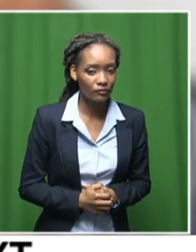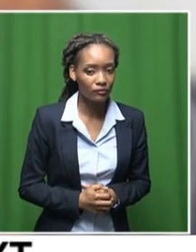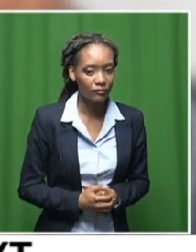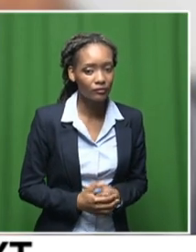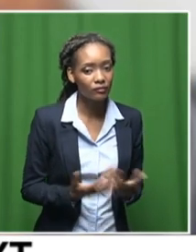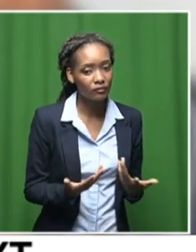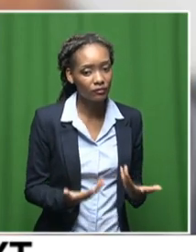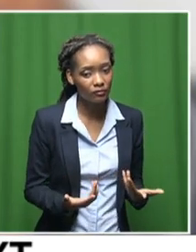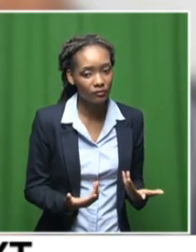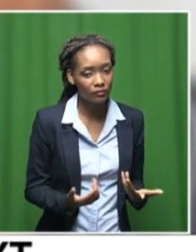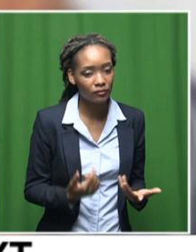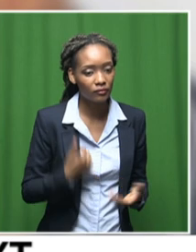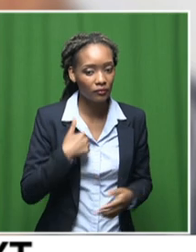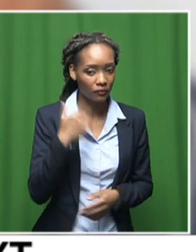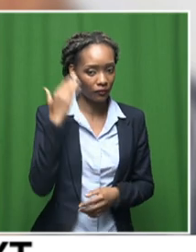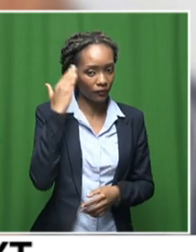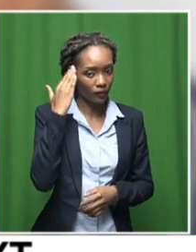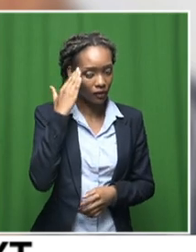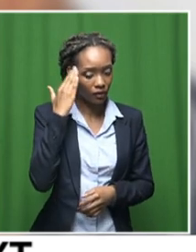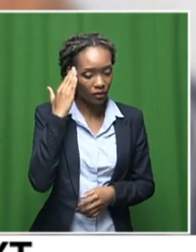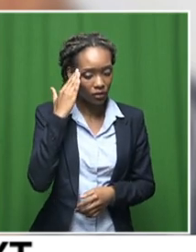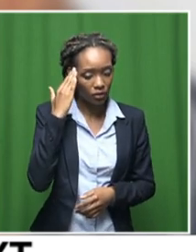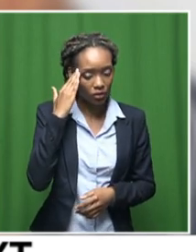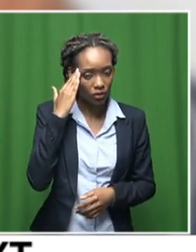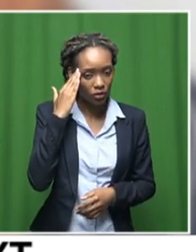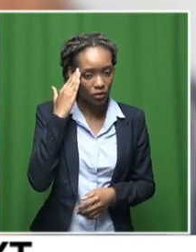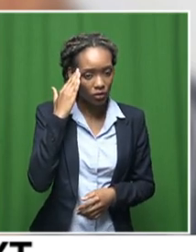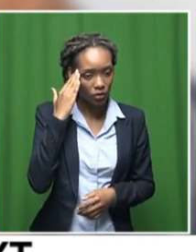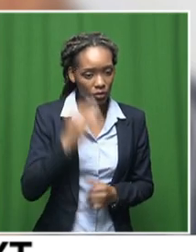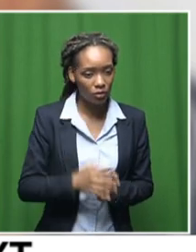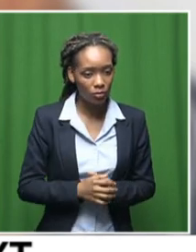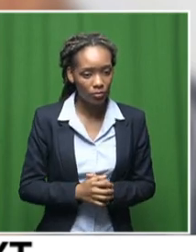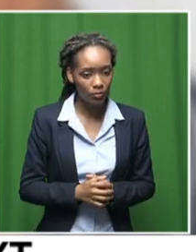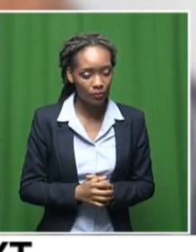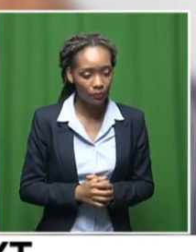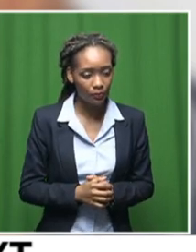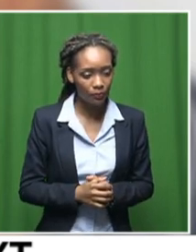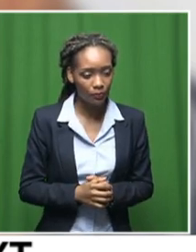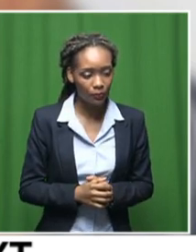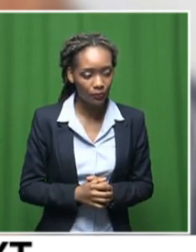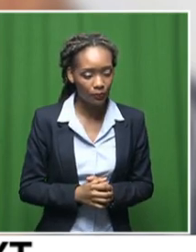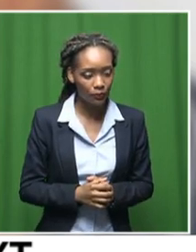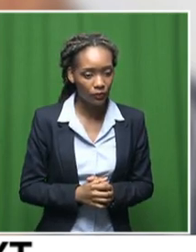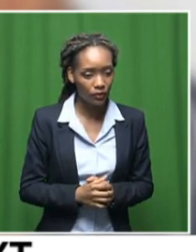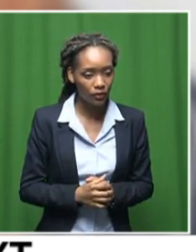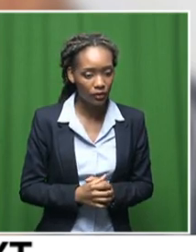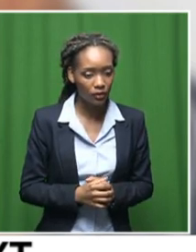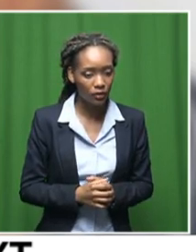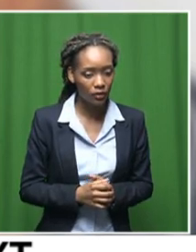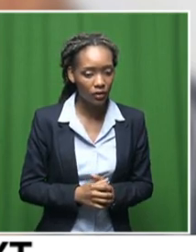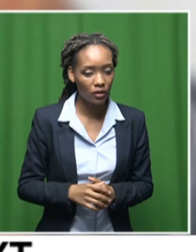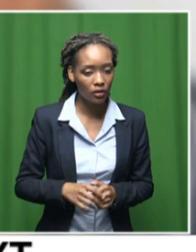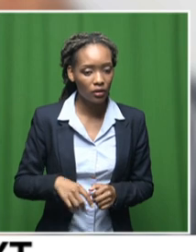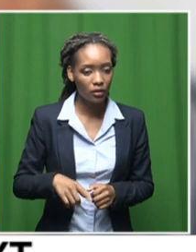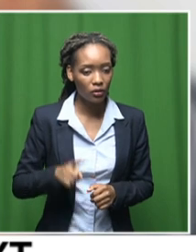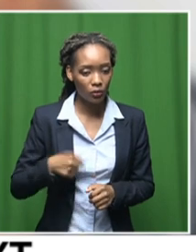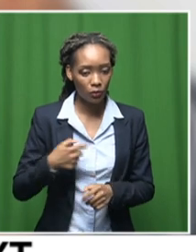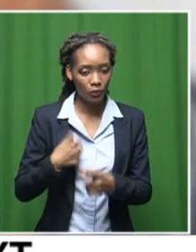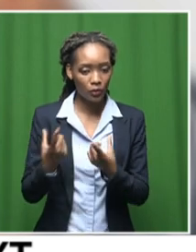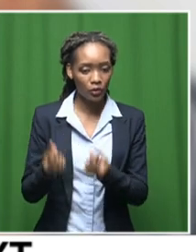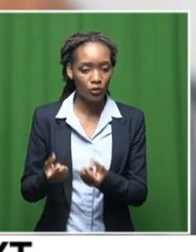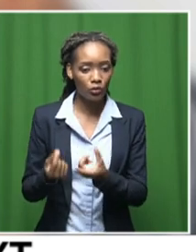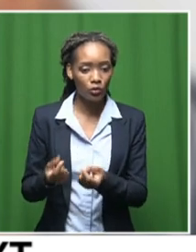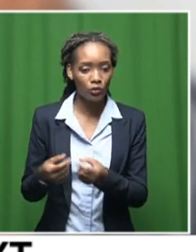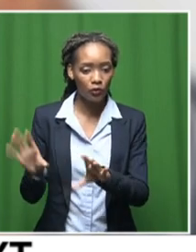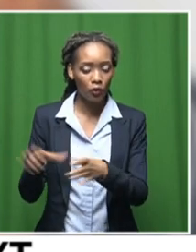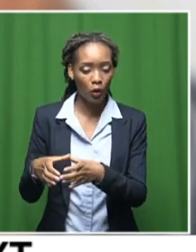I do know that everybody down there is very, very, very excited. And, of course, we are doing it for the group, for a good cause. It's